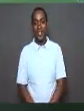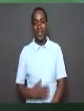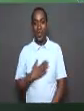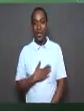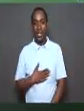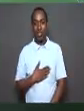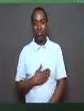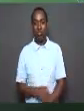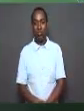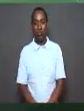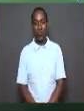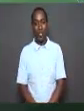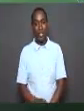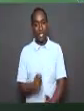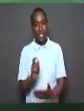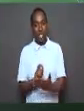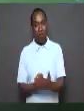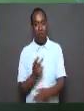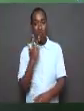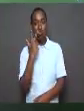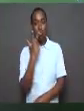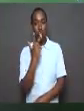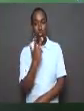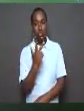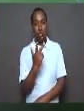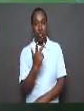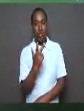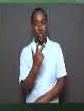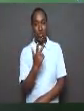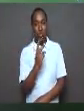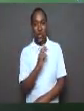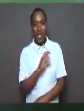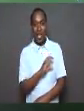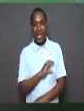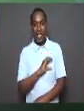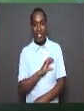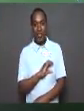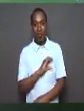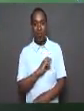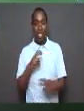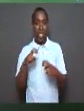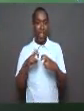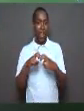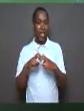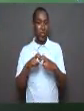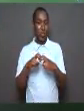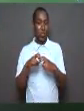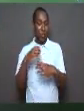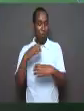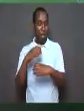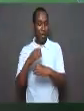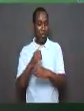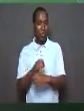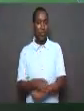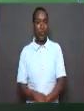Please write down 3 characteristics of the electron microscope